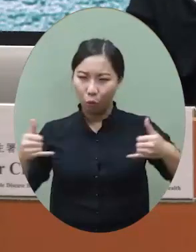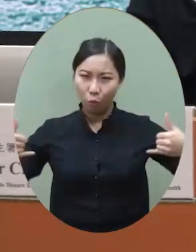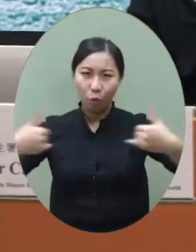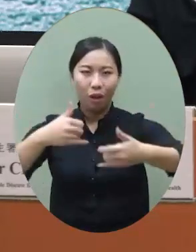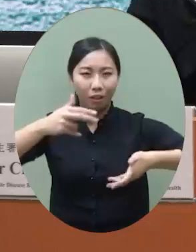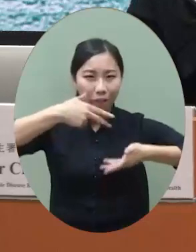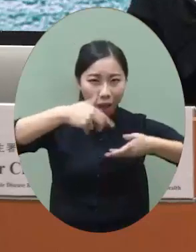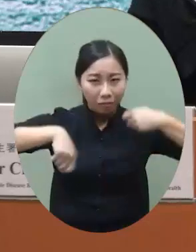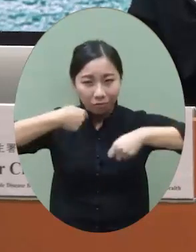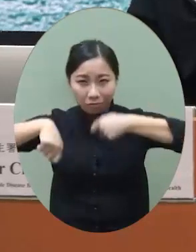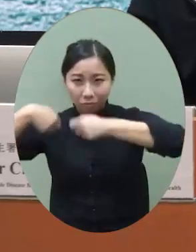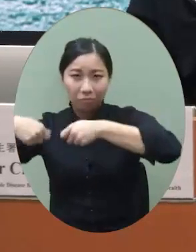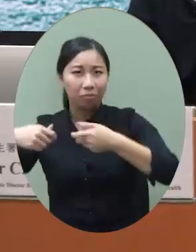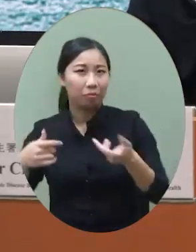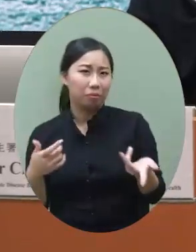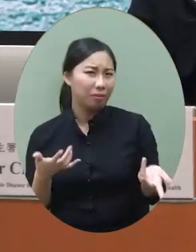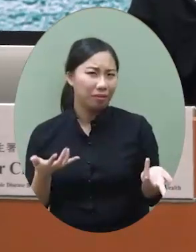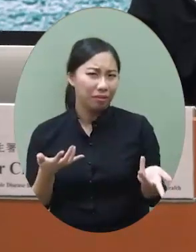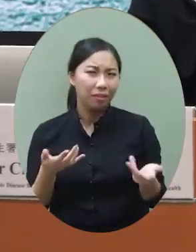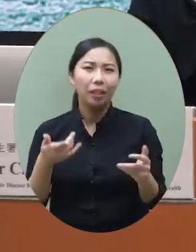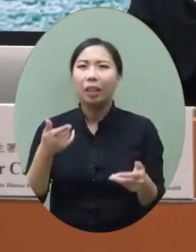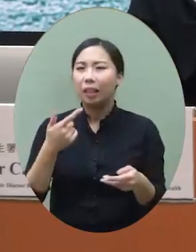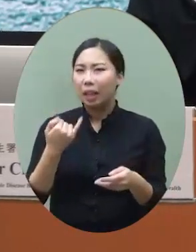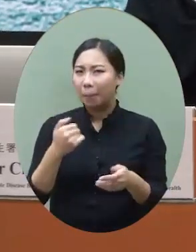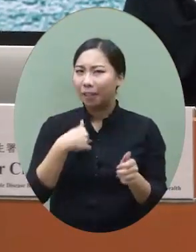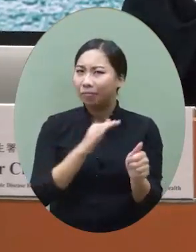together in similar hostels? Thank you.